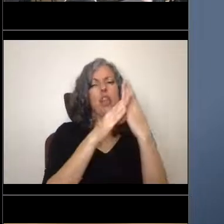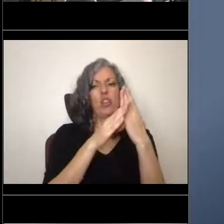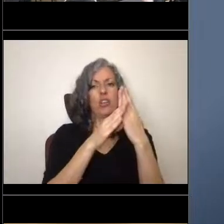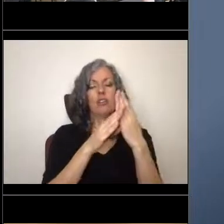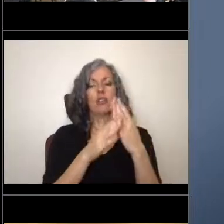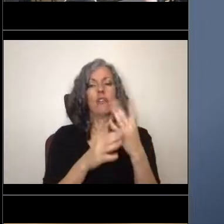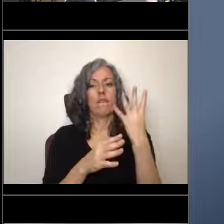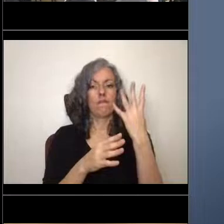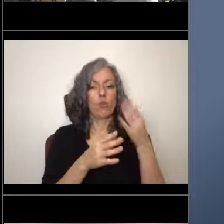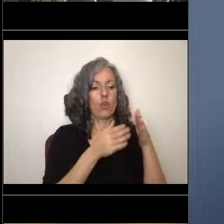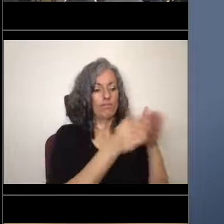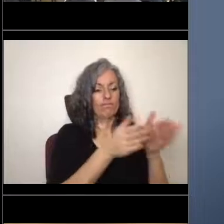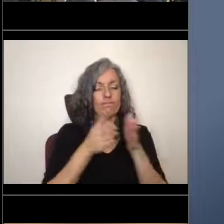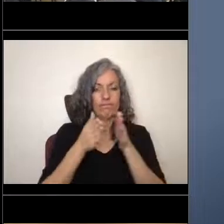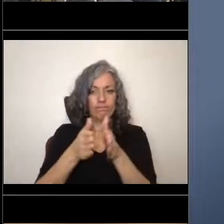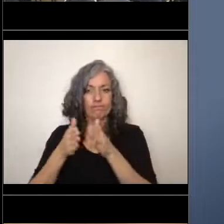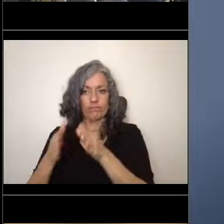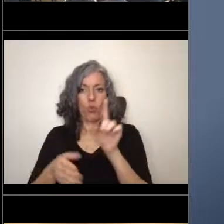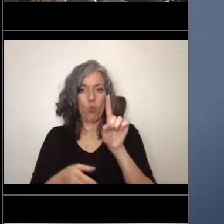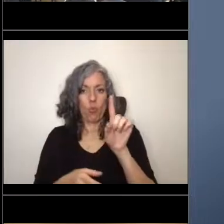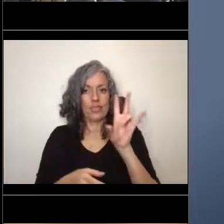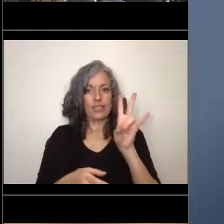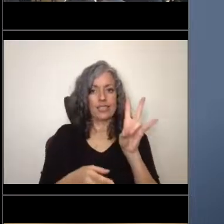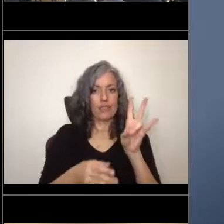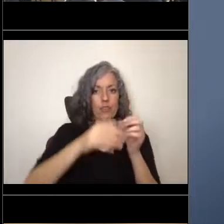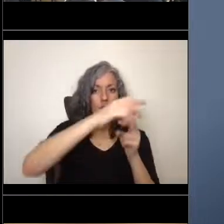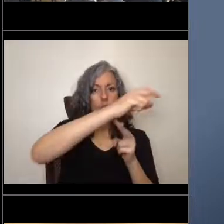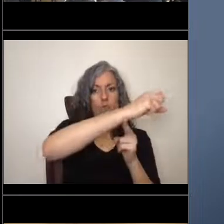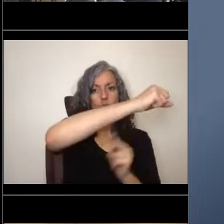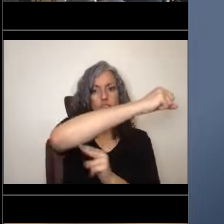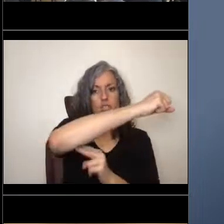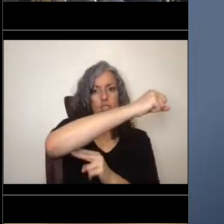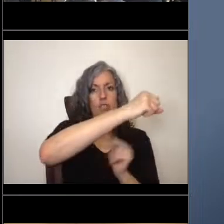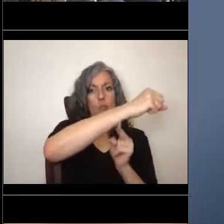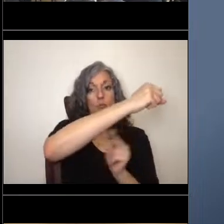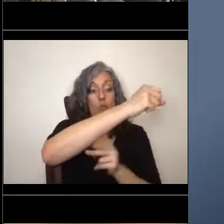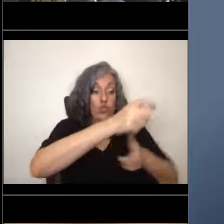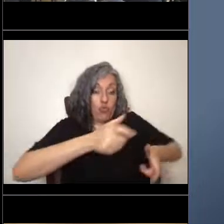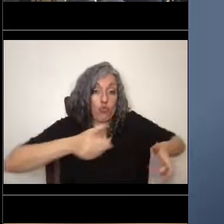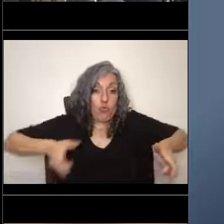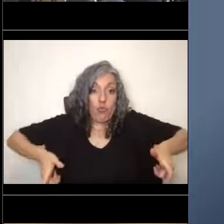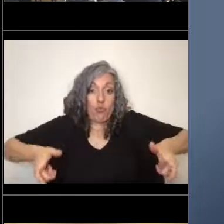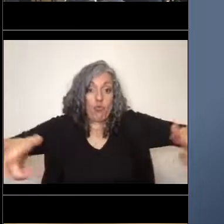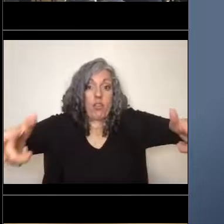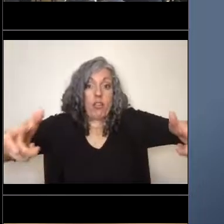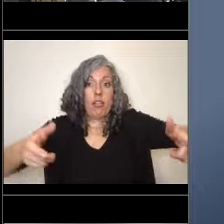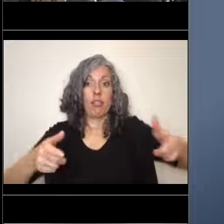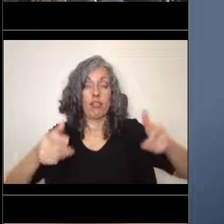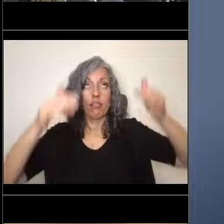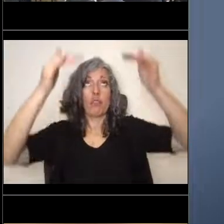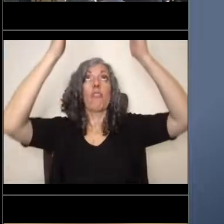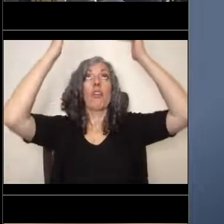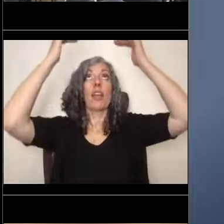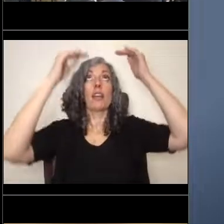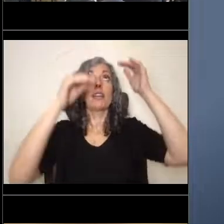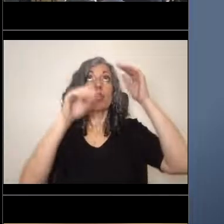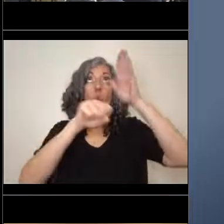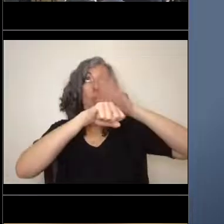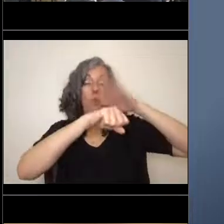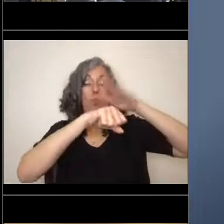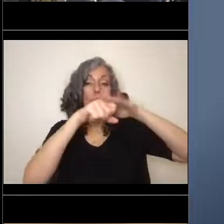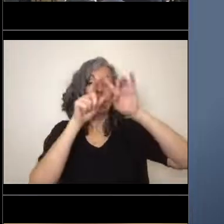lanes, widen 7 bridges, upgrade bridge rails on both sides, place overhead guide signs and warning signs as